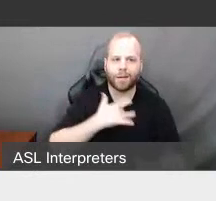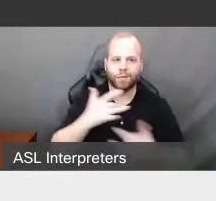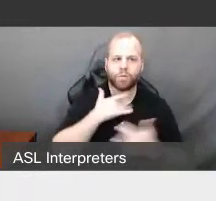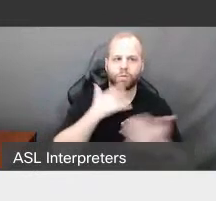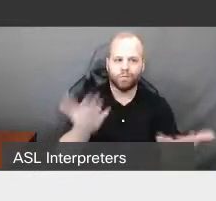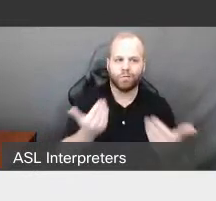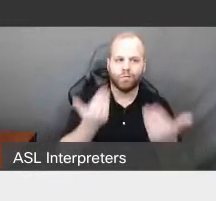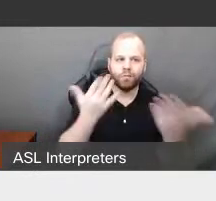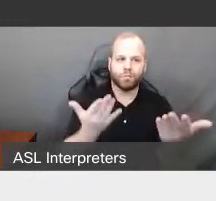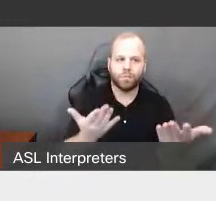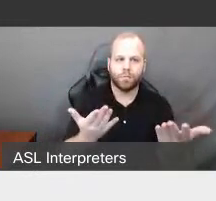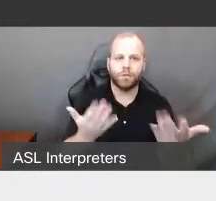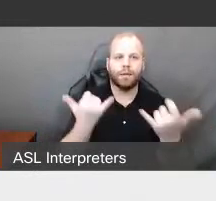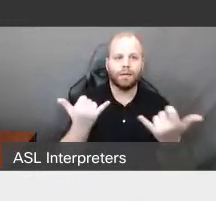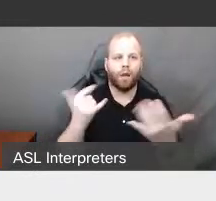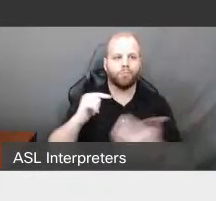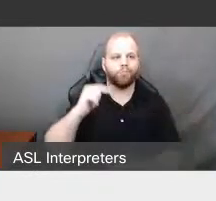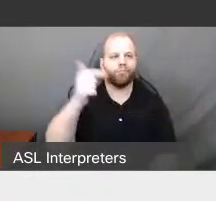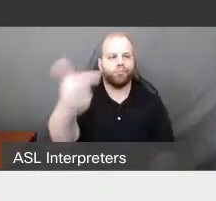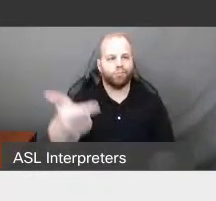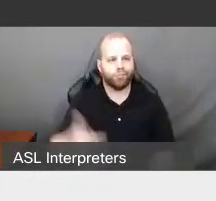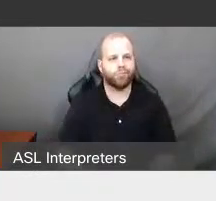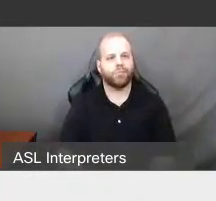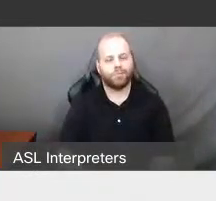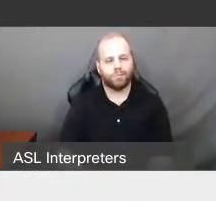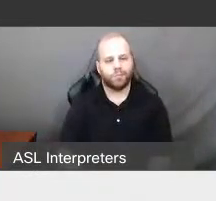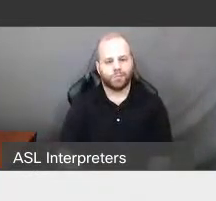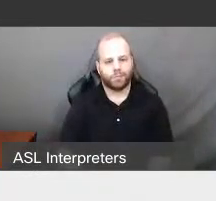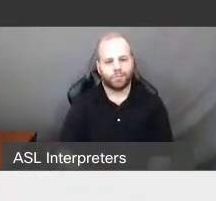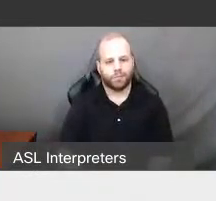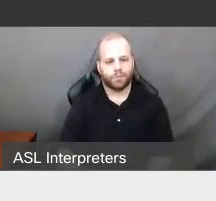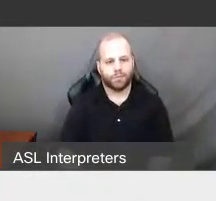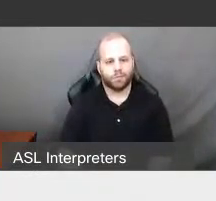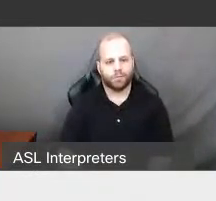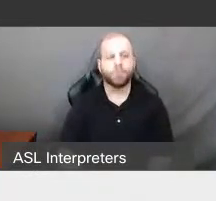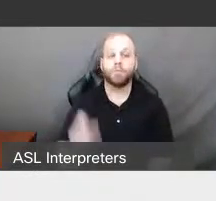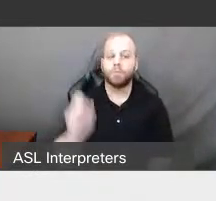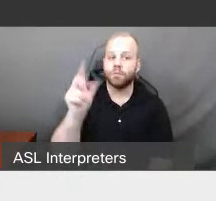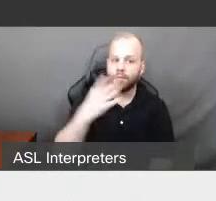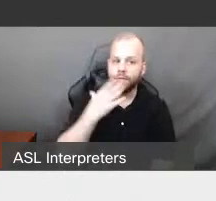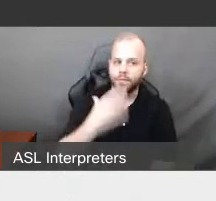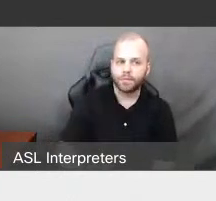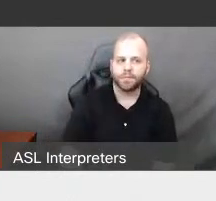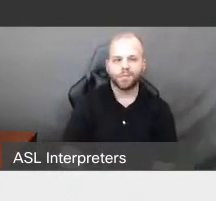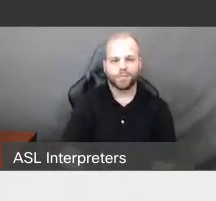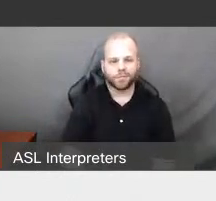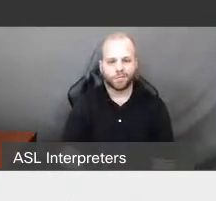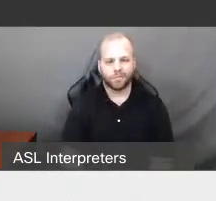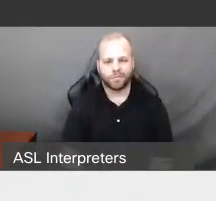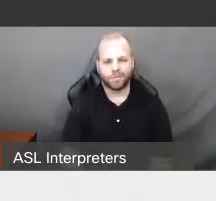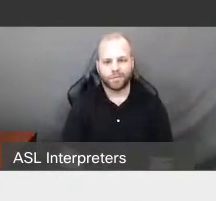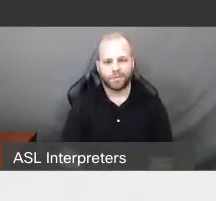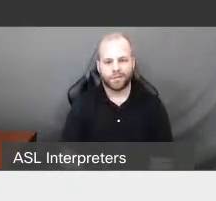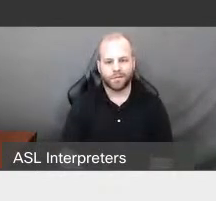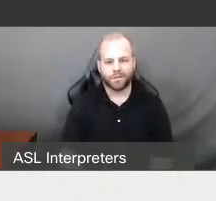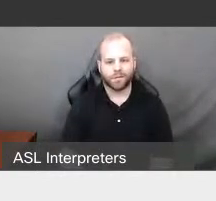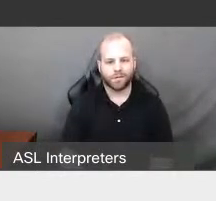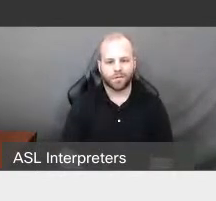like to defer now for the rest of the speakers to have. Okay, thank you.